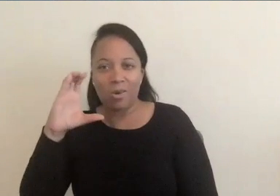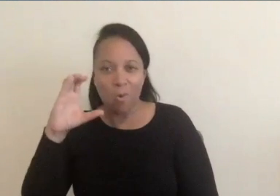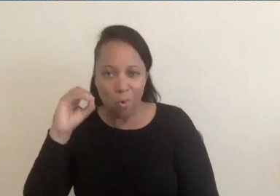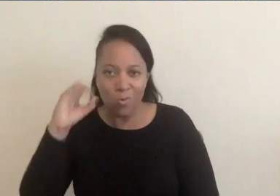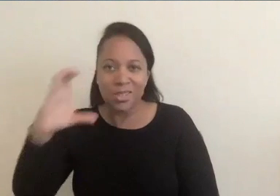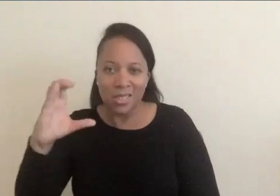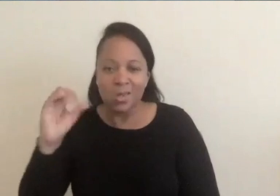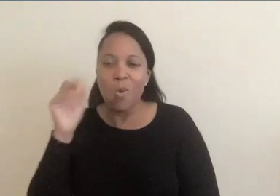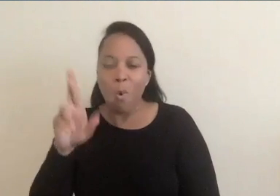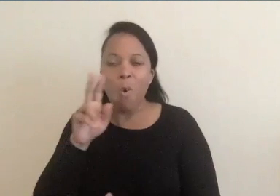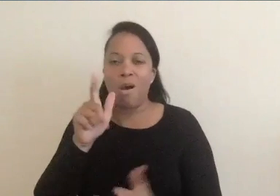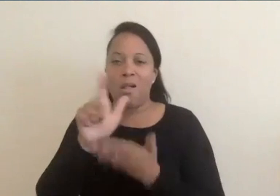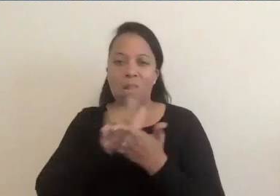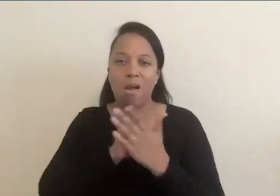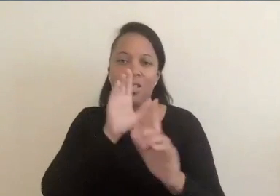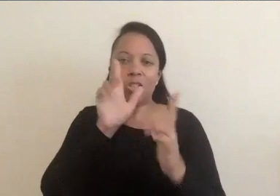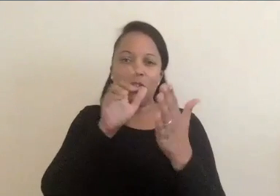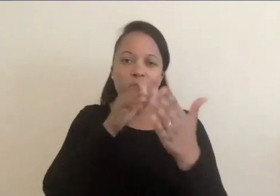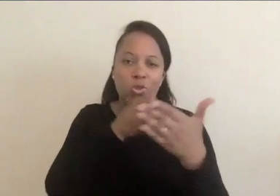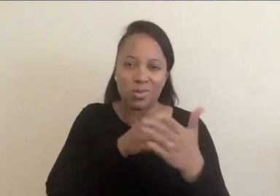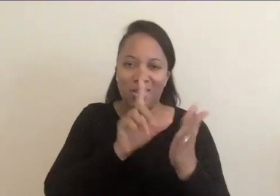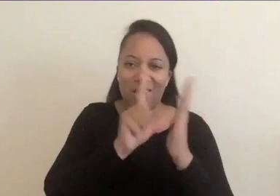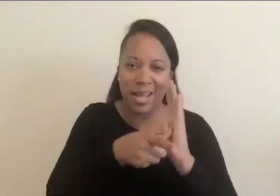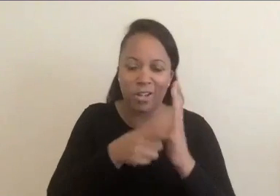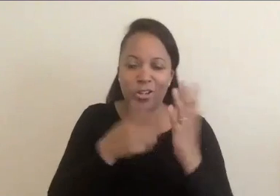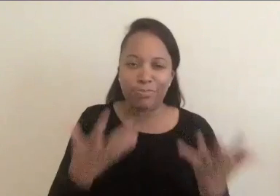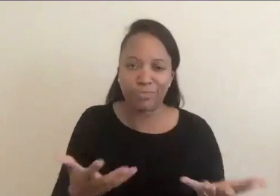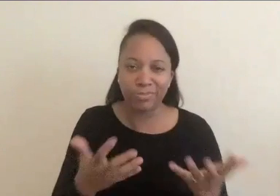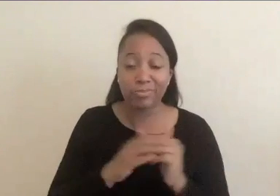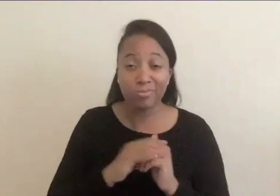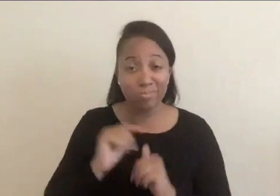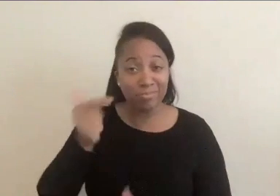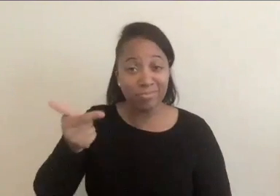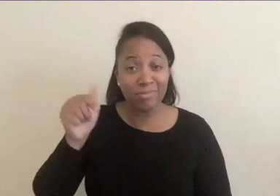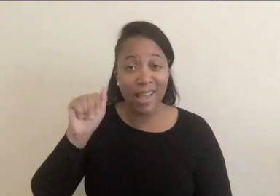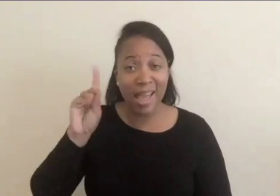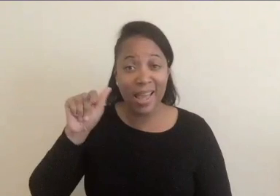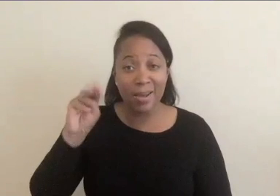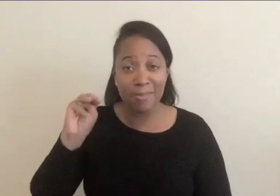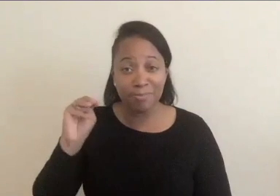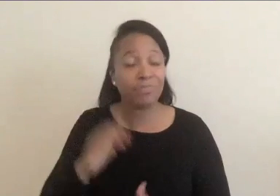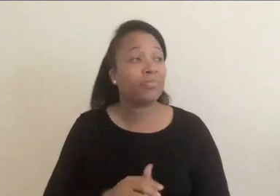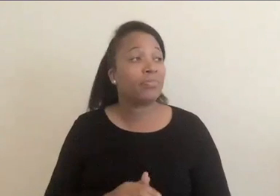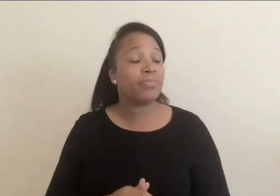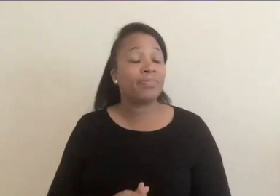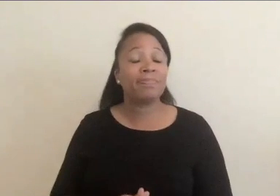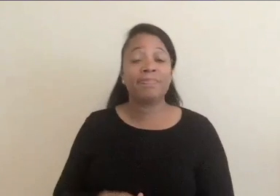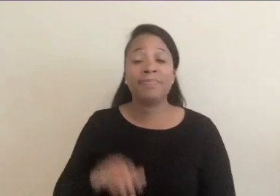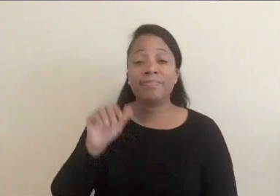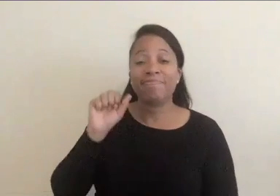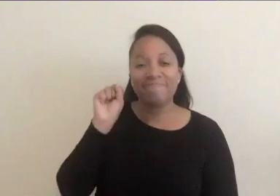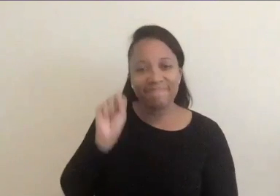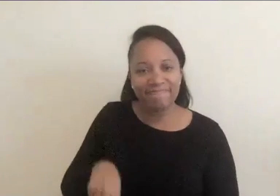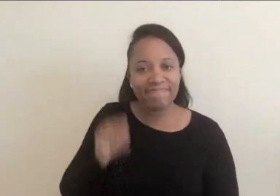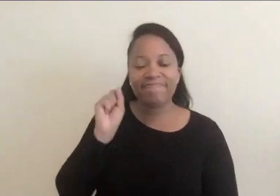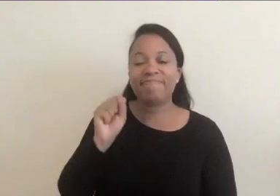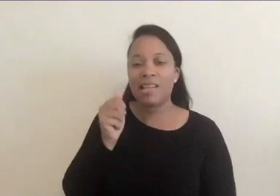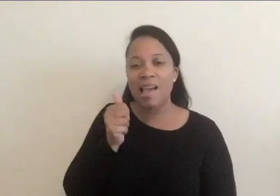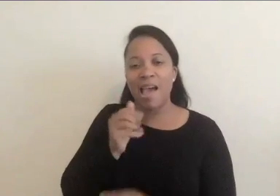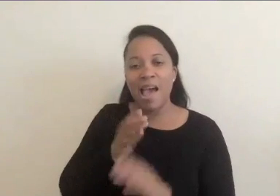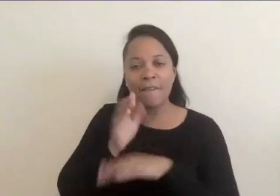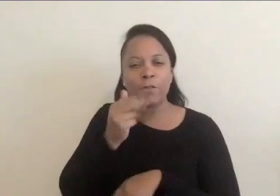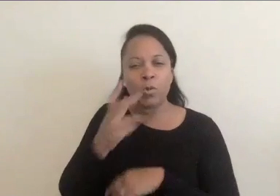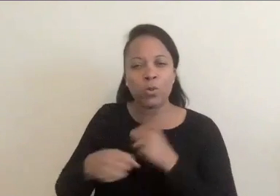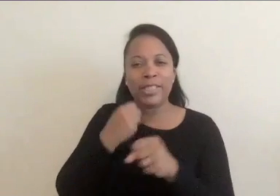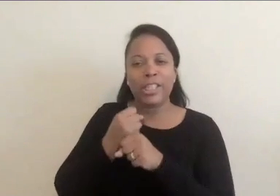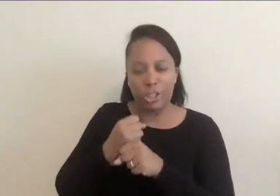lawsuit. Adam? So as Mike mentioned, after a few years of proceedings, each of these lawsuits